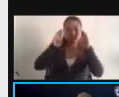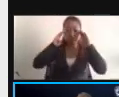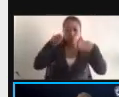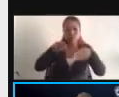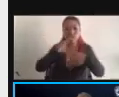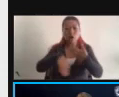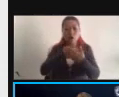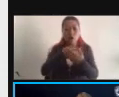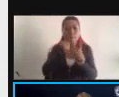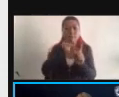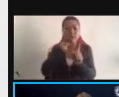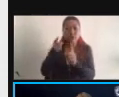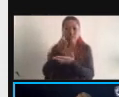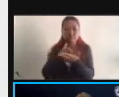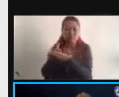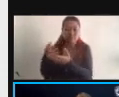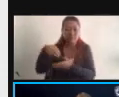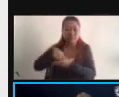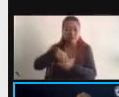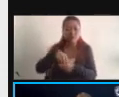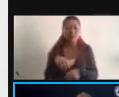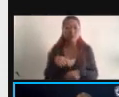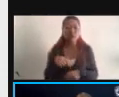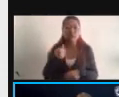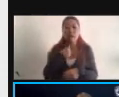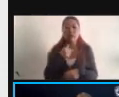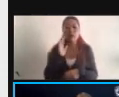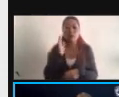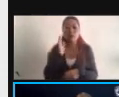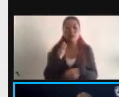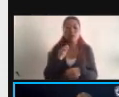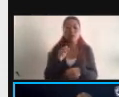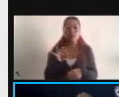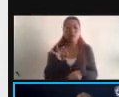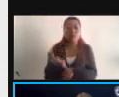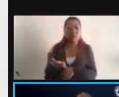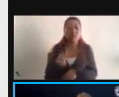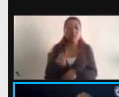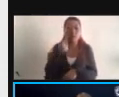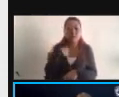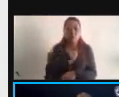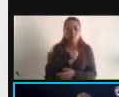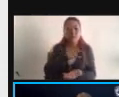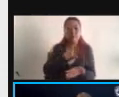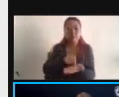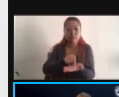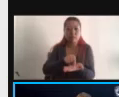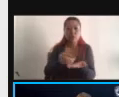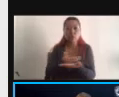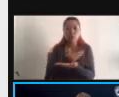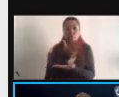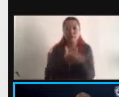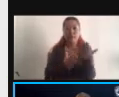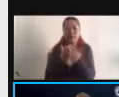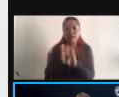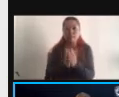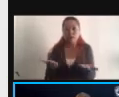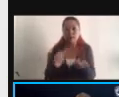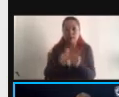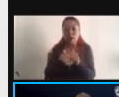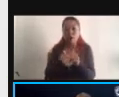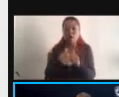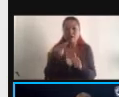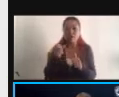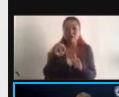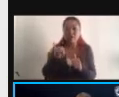mission elements. And I will note that we have just published a new handbook for how to implement